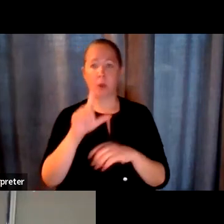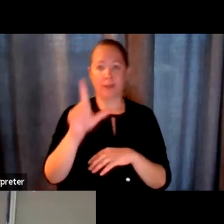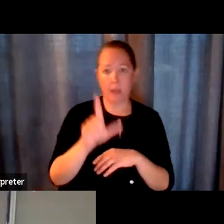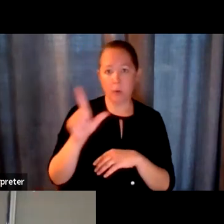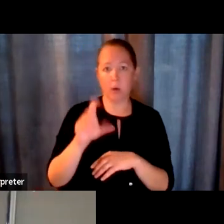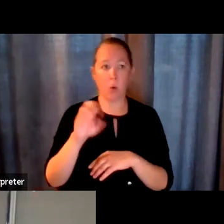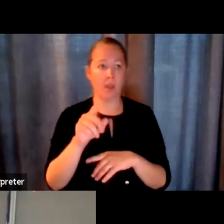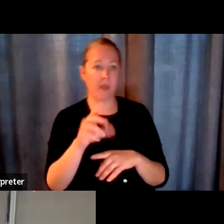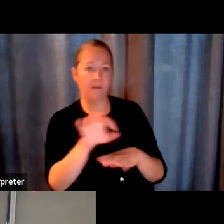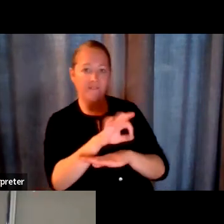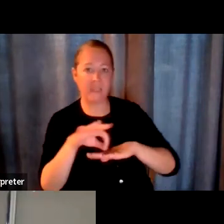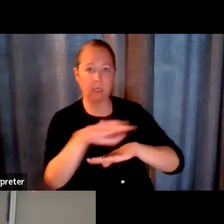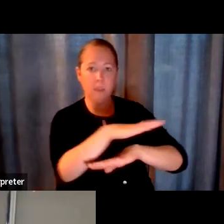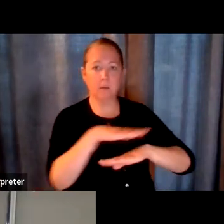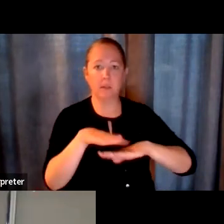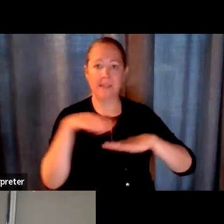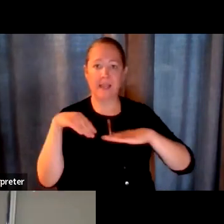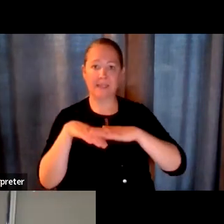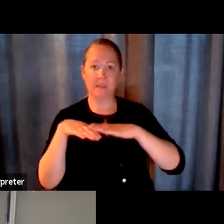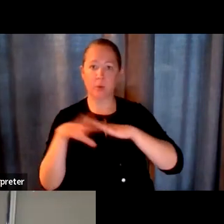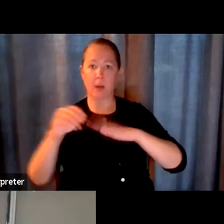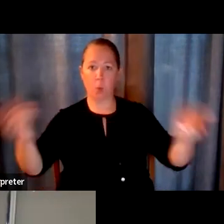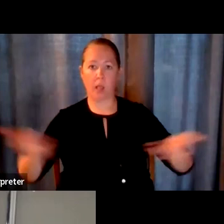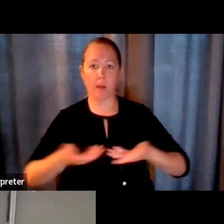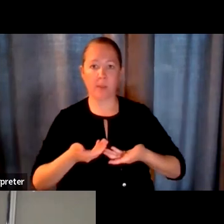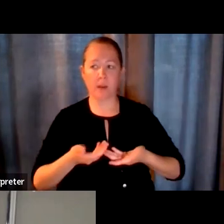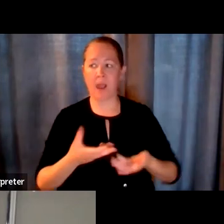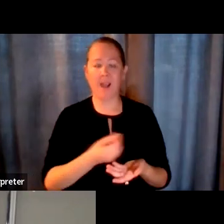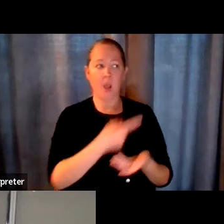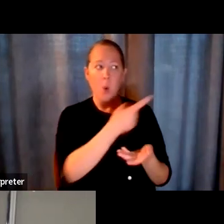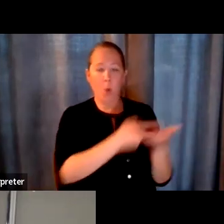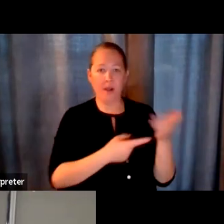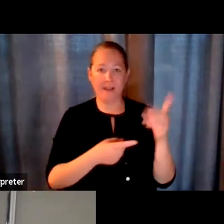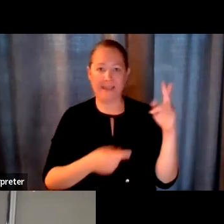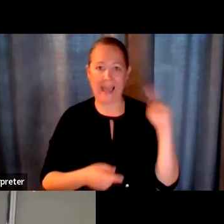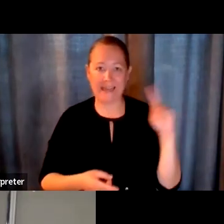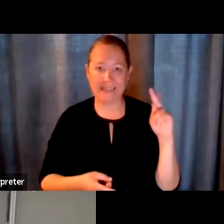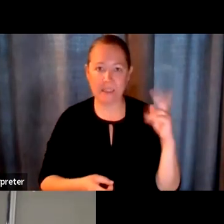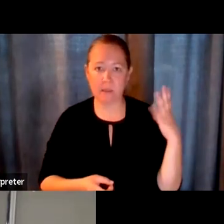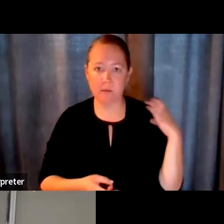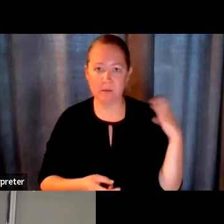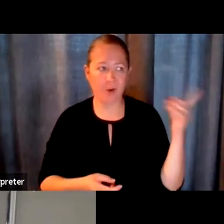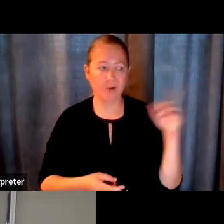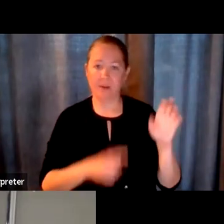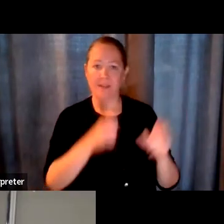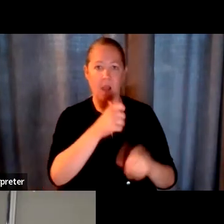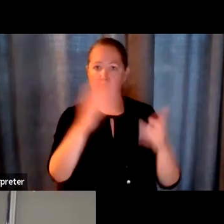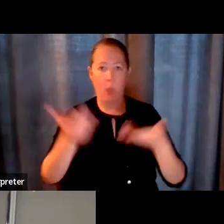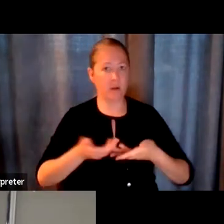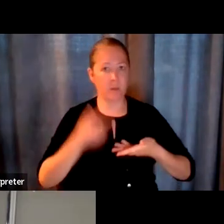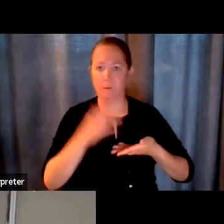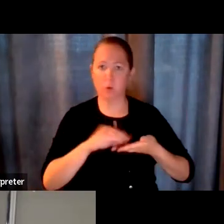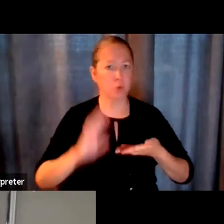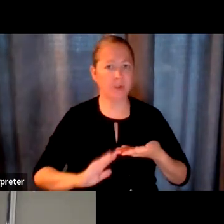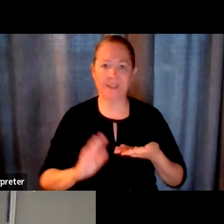is accessible and welcoming. And what Kennedy didn't make it accessible and welcoming to his students. And so I think that tells us that this